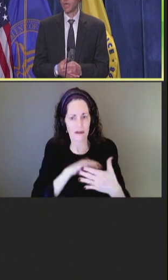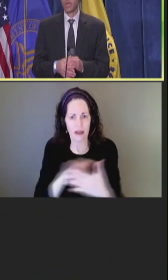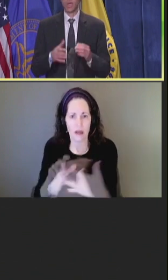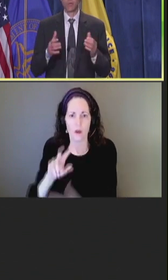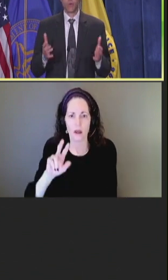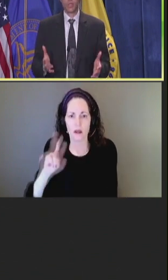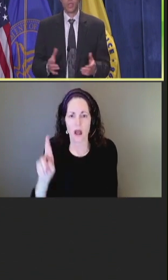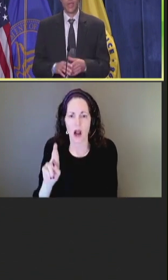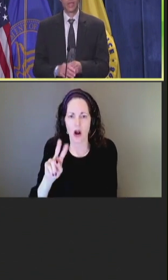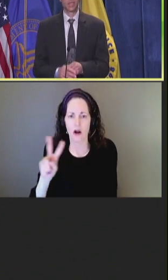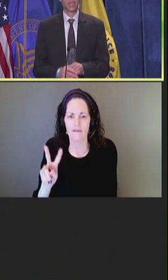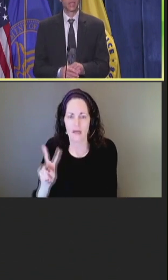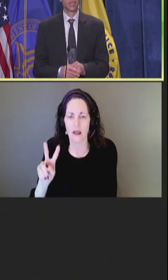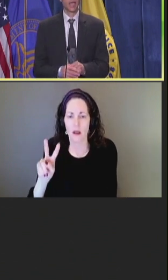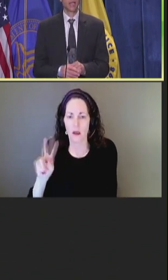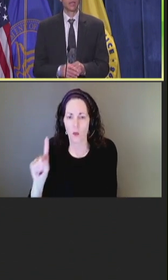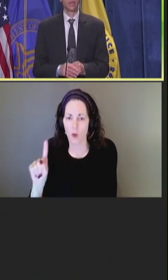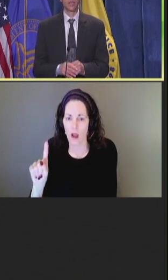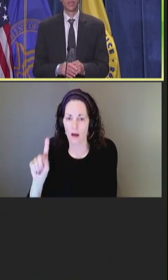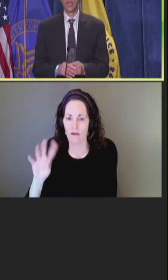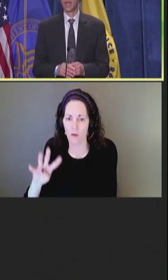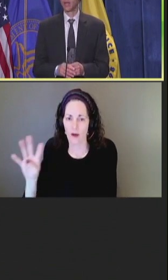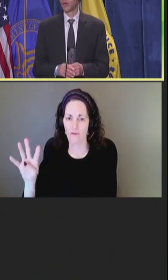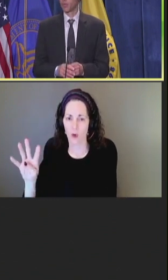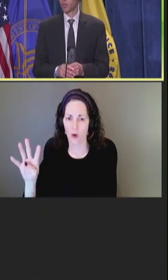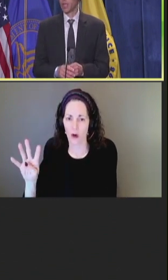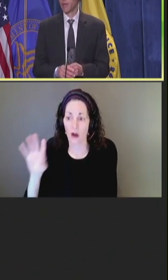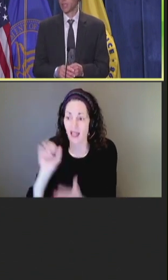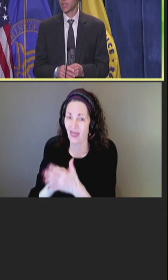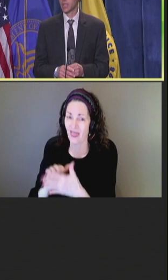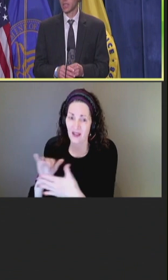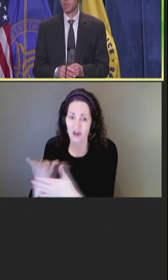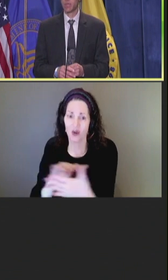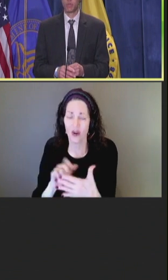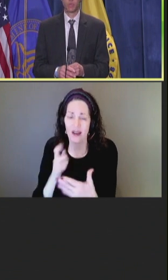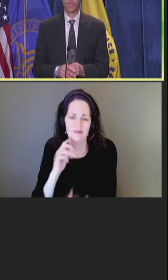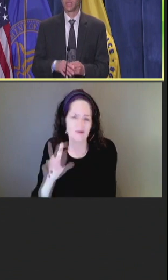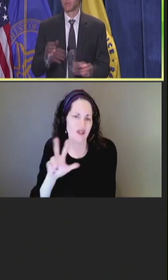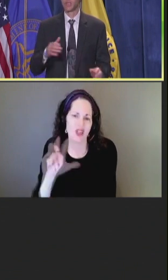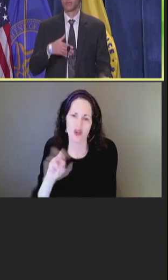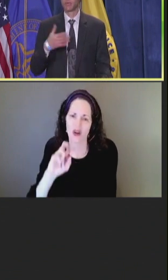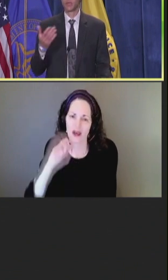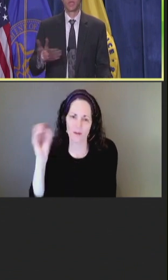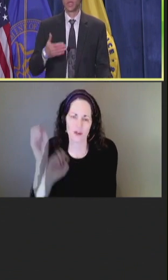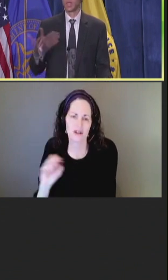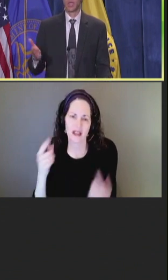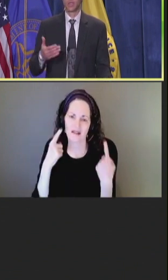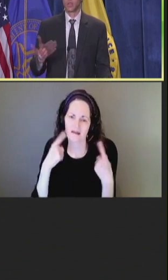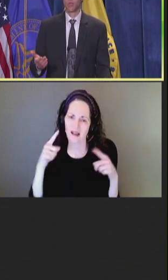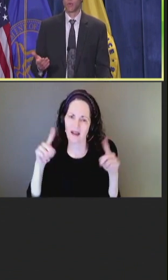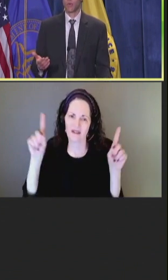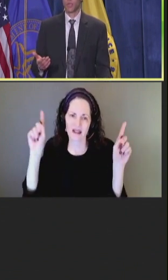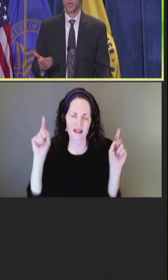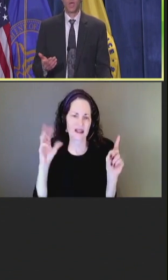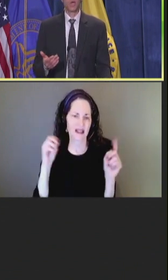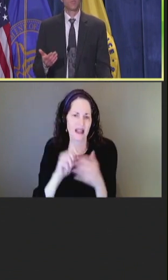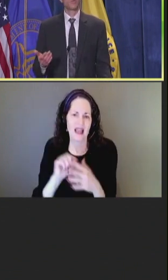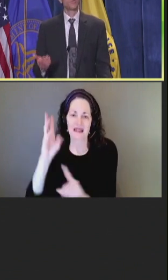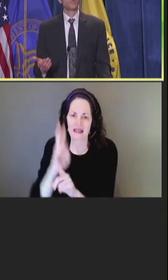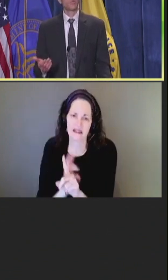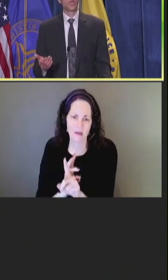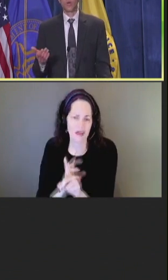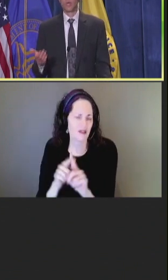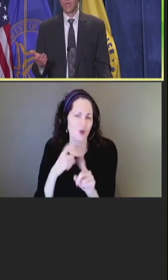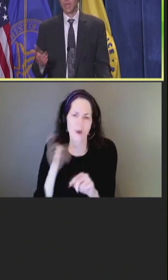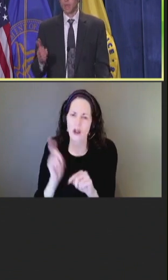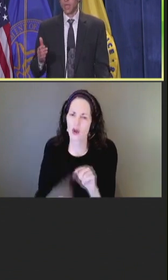RV144. Unfortunately, that study did not, they had a 30% efficacy at 6 months, which was not sufficient for us to go forward. But